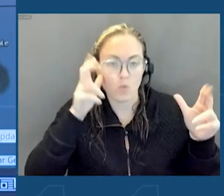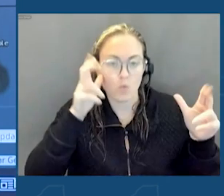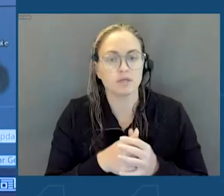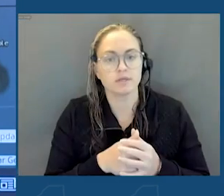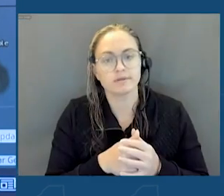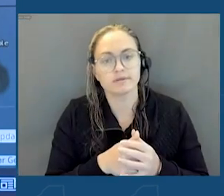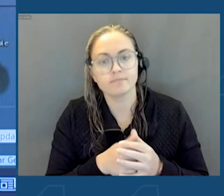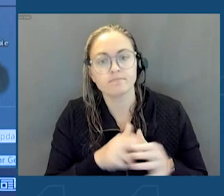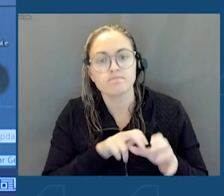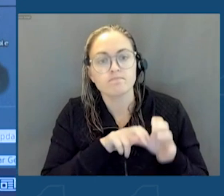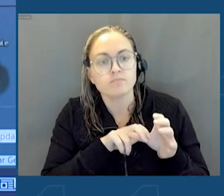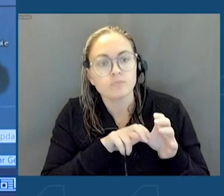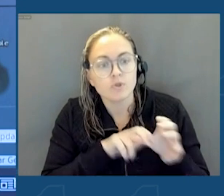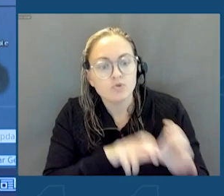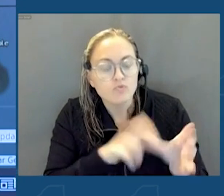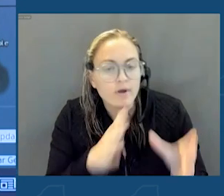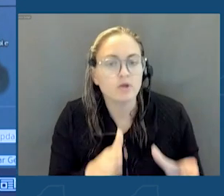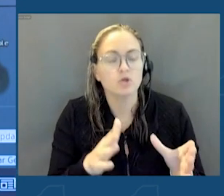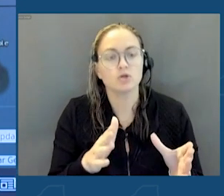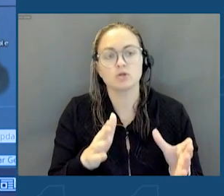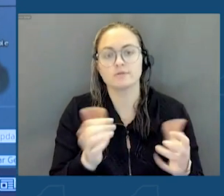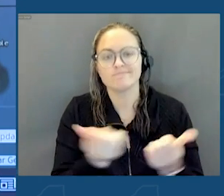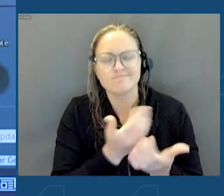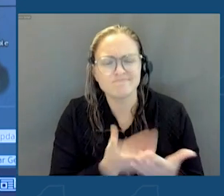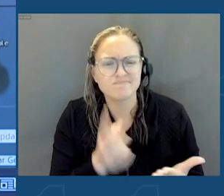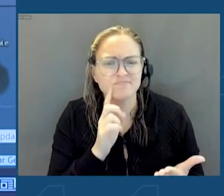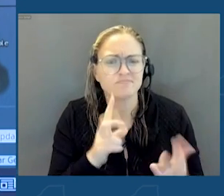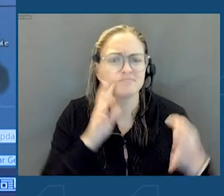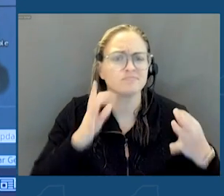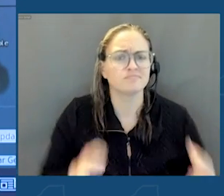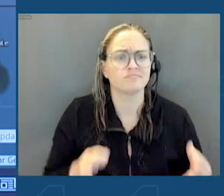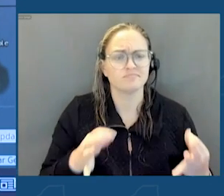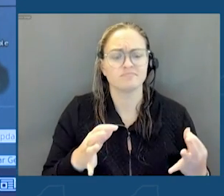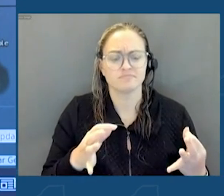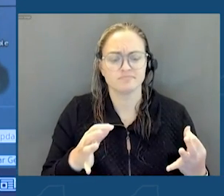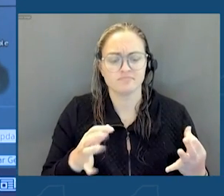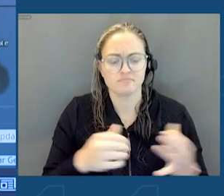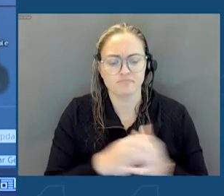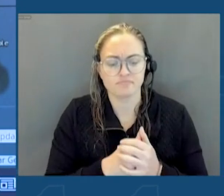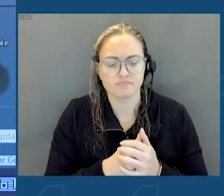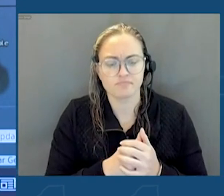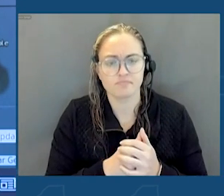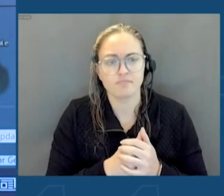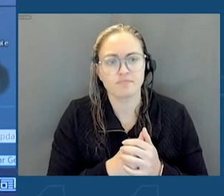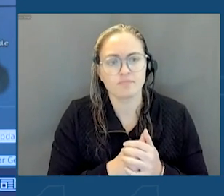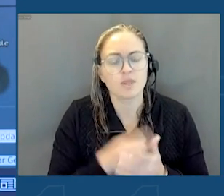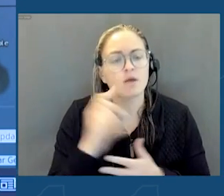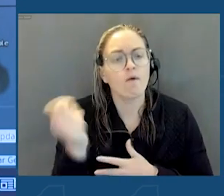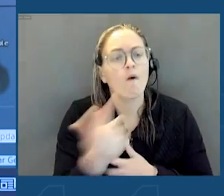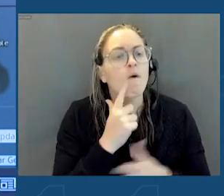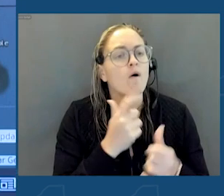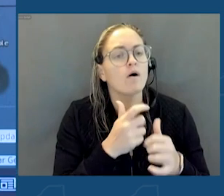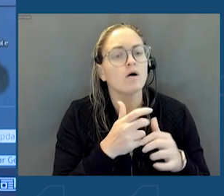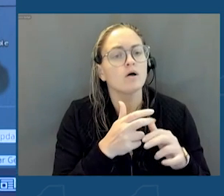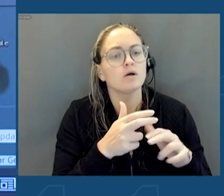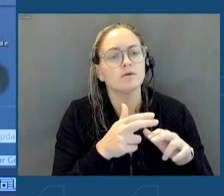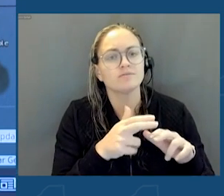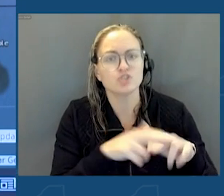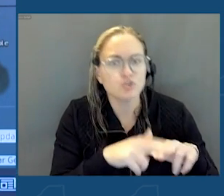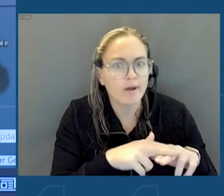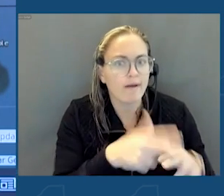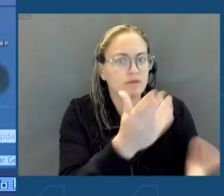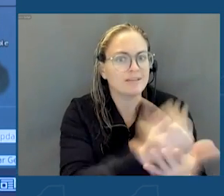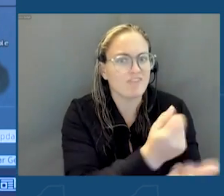spectators. Yesterday, we decided, in my direction, the Gaming Commission directed all tracks to stop workouts and trainings